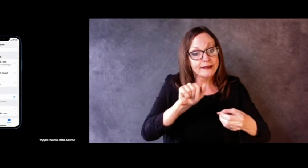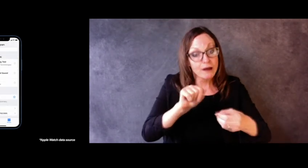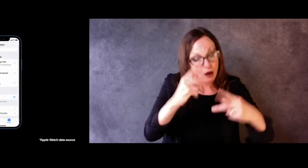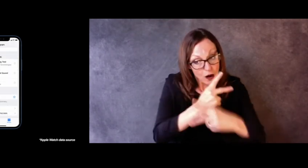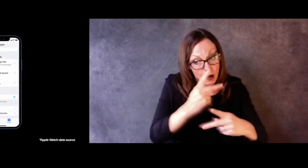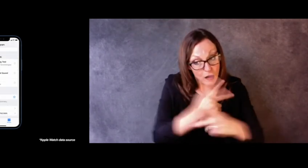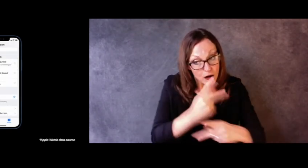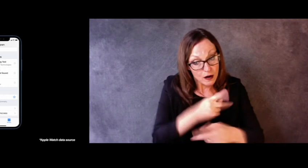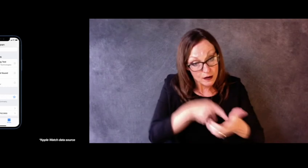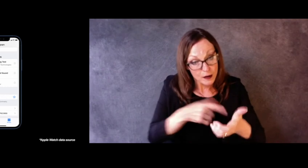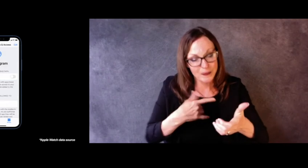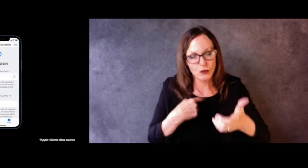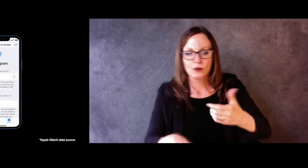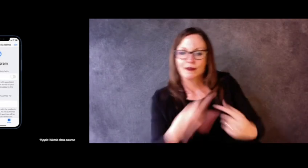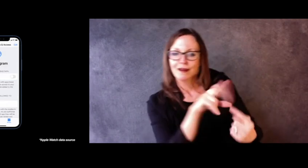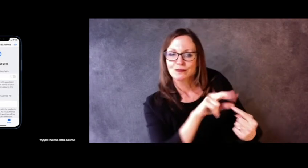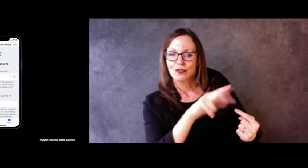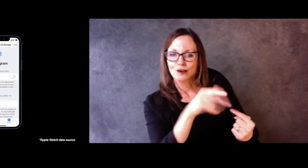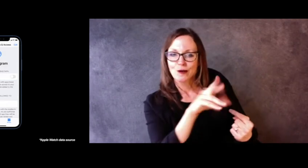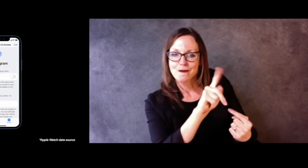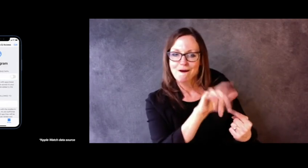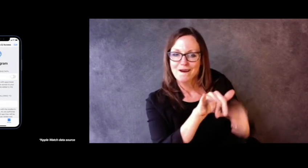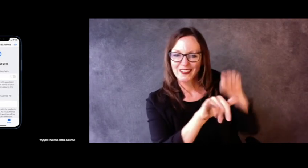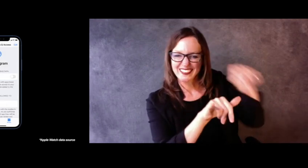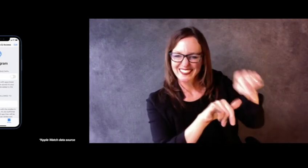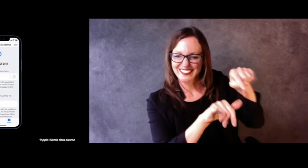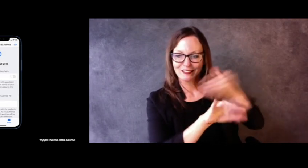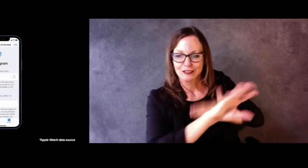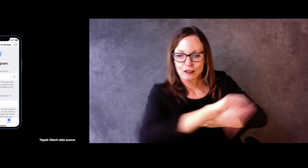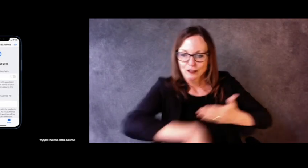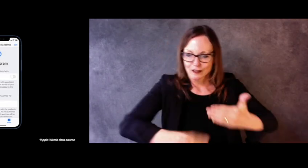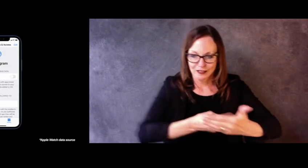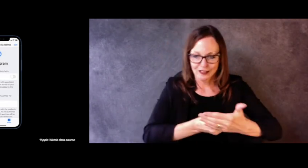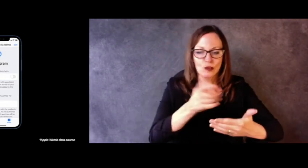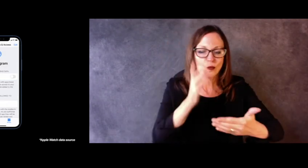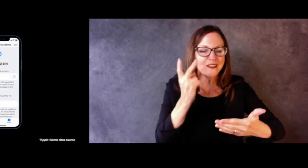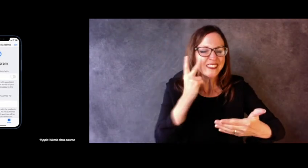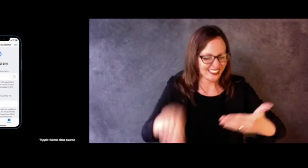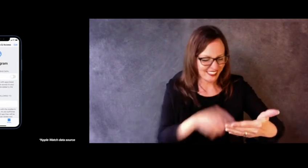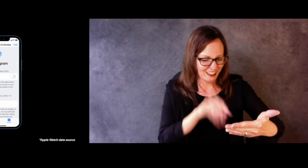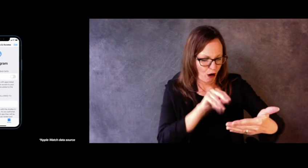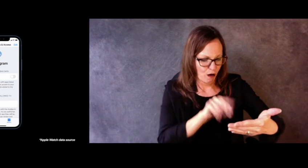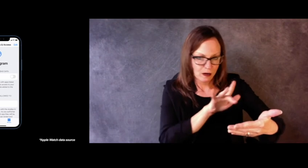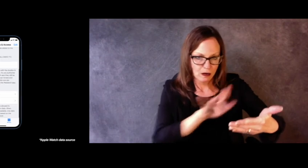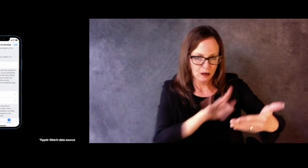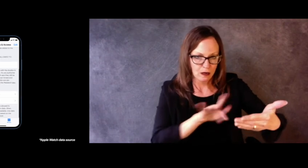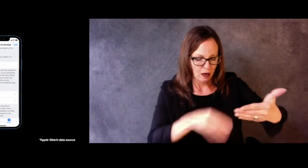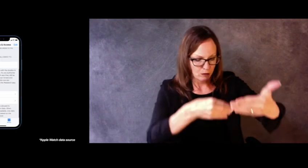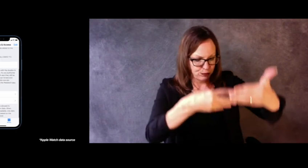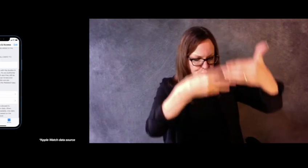access to write data to the Health app, and tap into the data sources and access information to see where the audiogram is being pulled